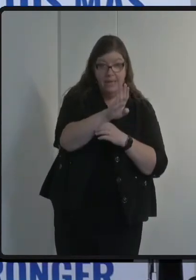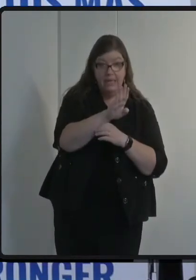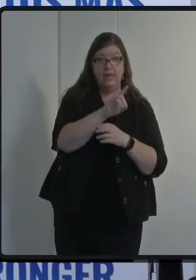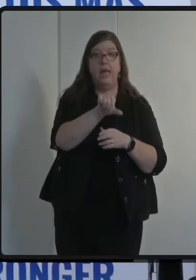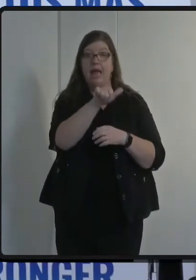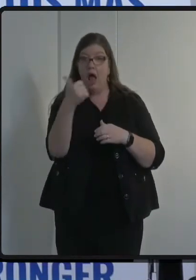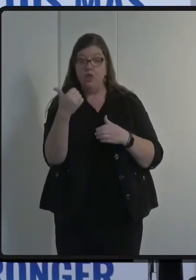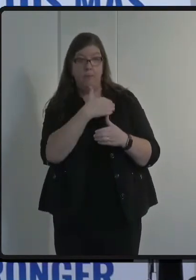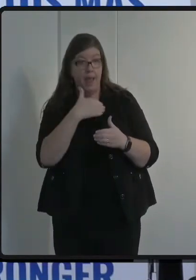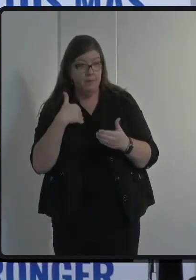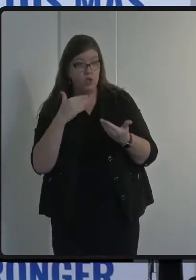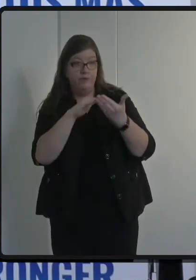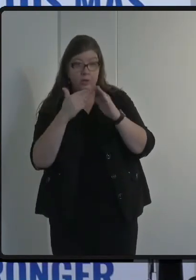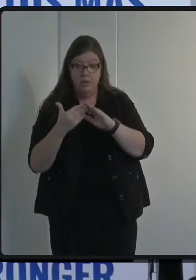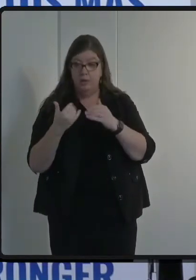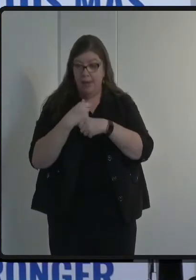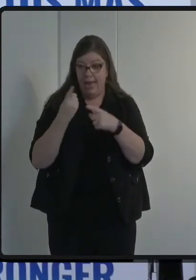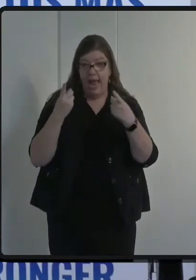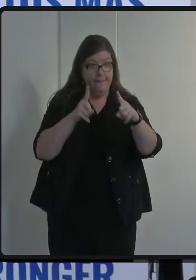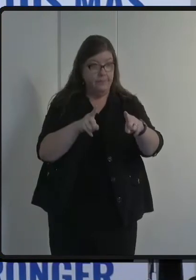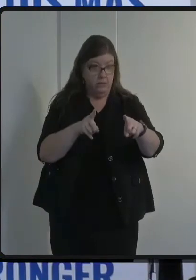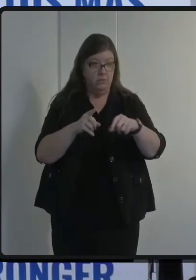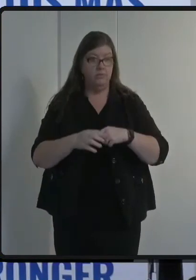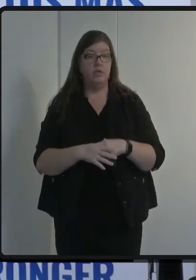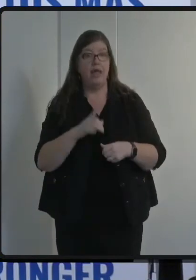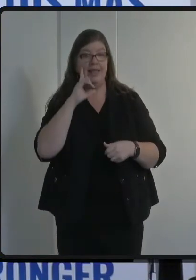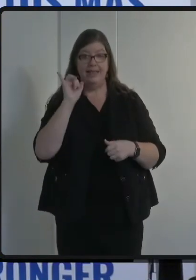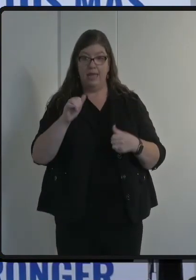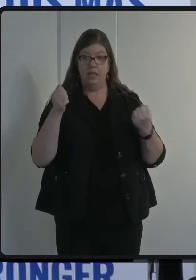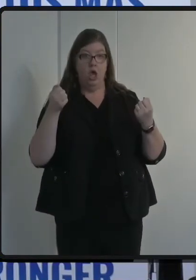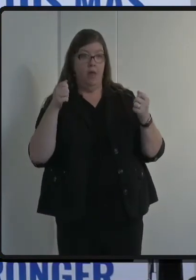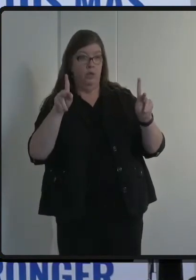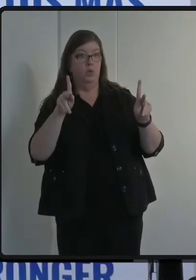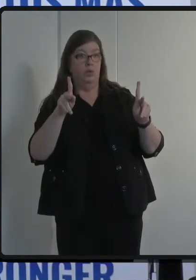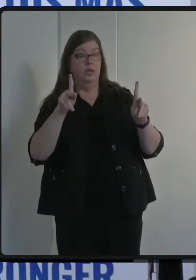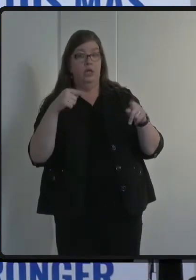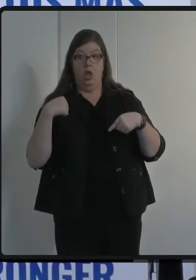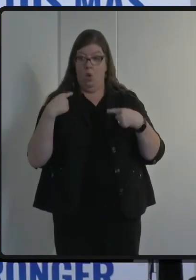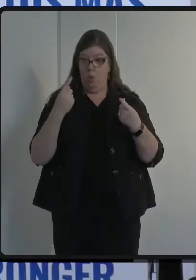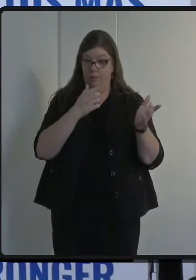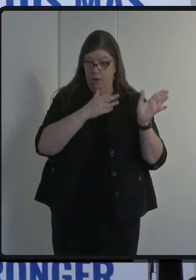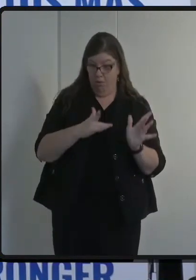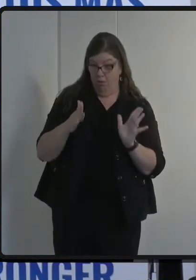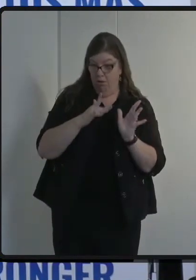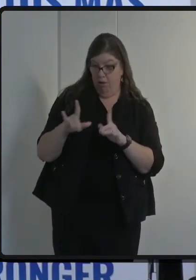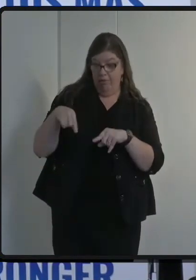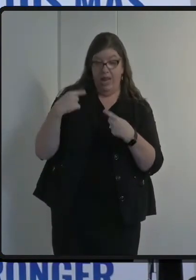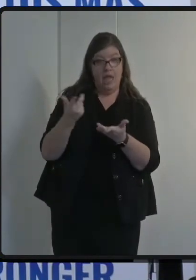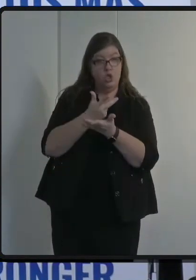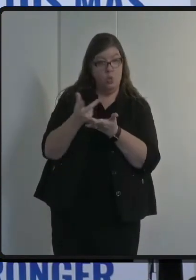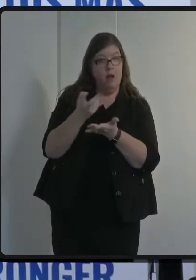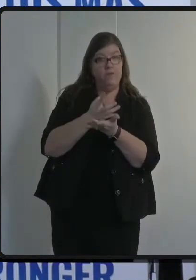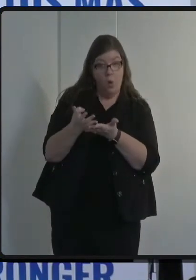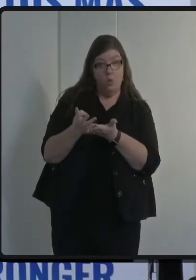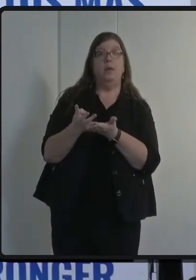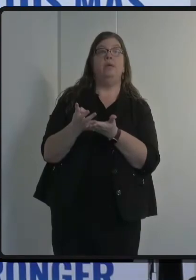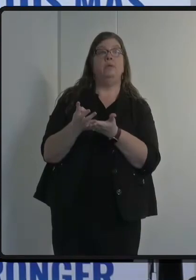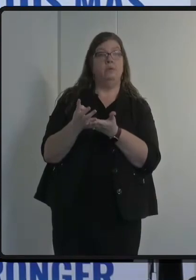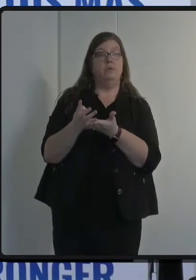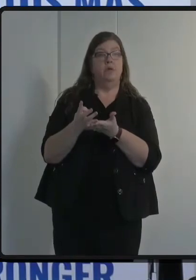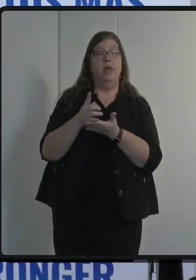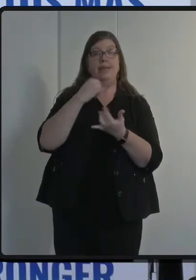members to make that happen. So that is an opportunity that we've been working on for the past 3 or 4 weeks and